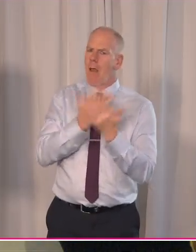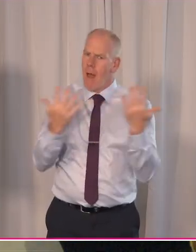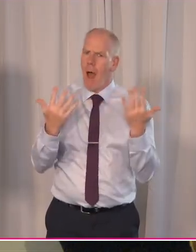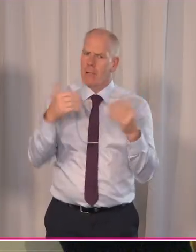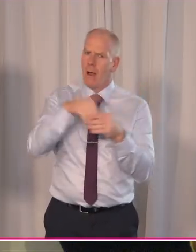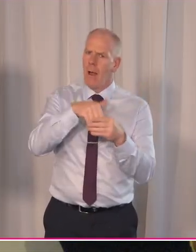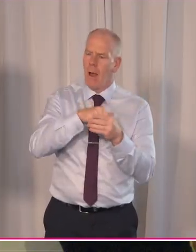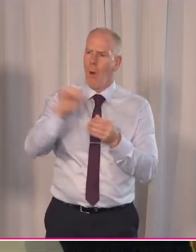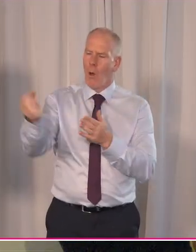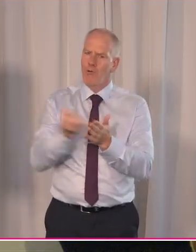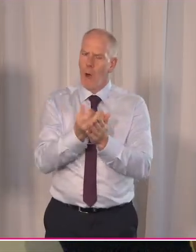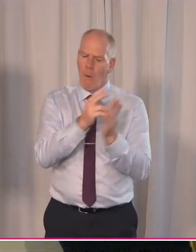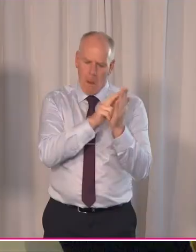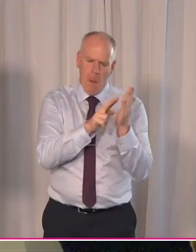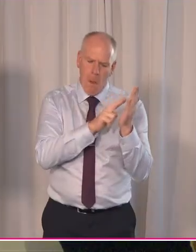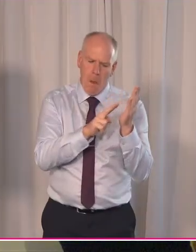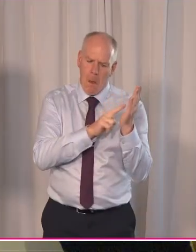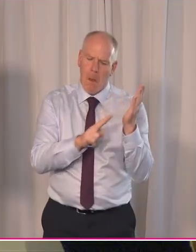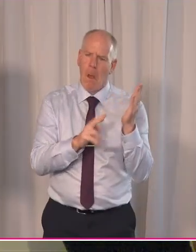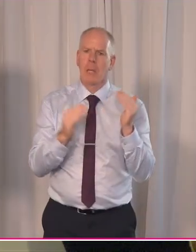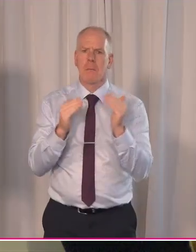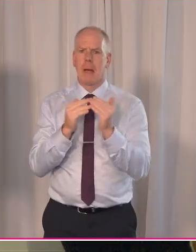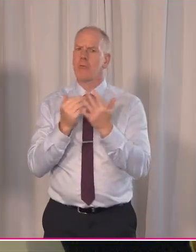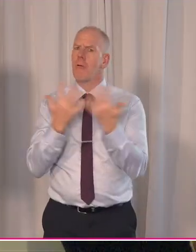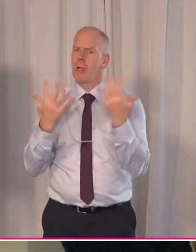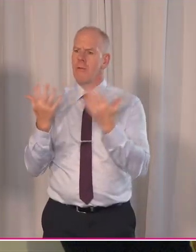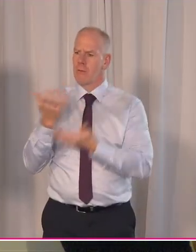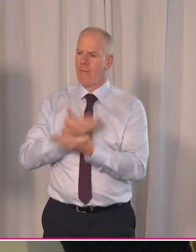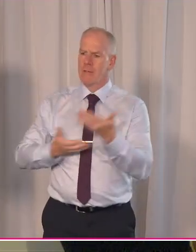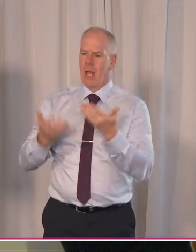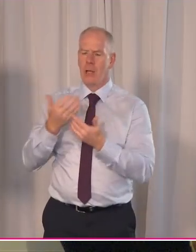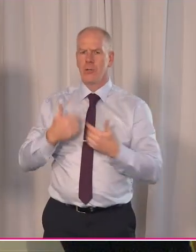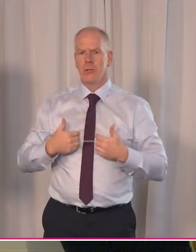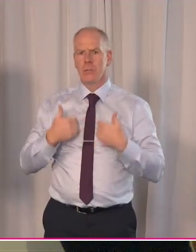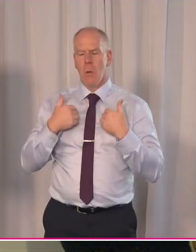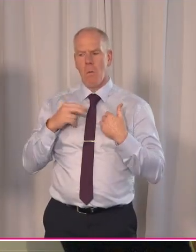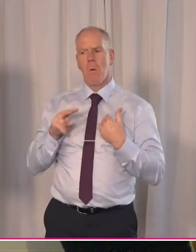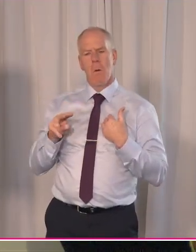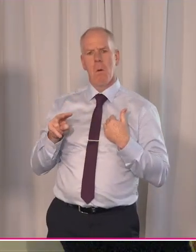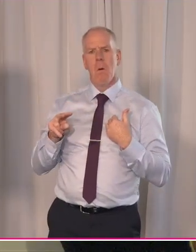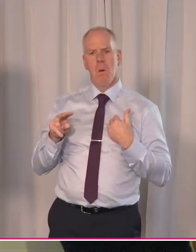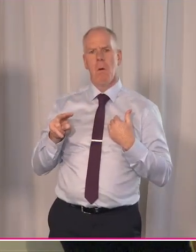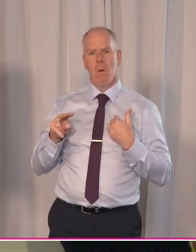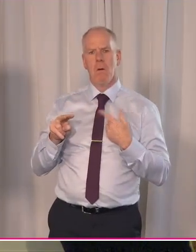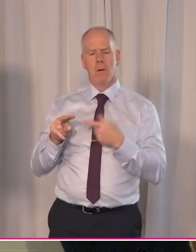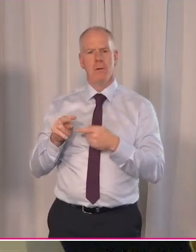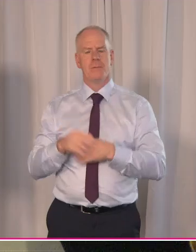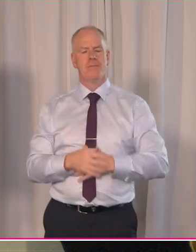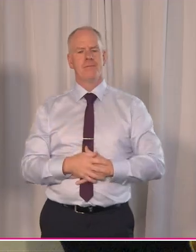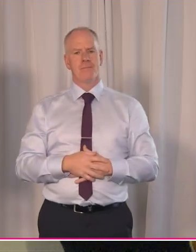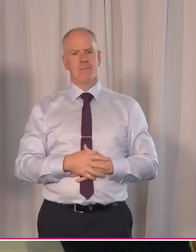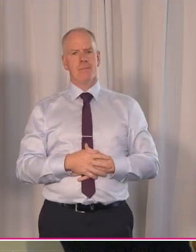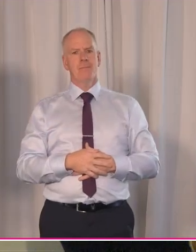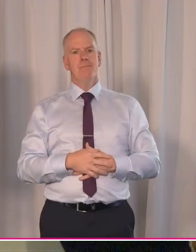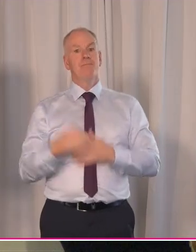as she tells her story reflects many of the discussions that we've already had this morning and reflections.